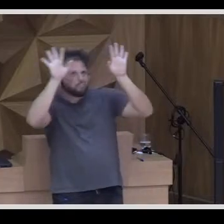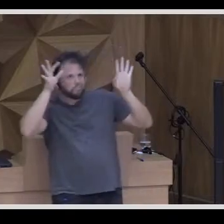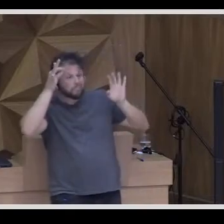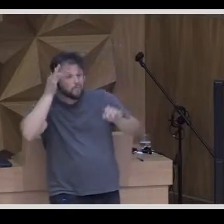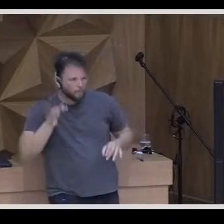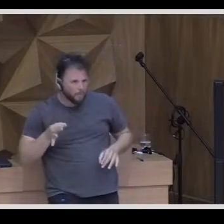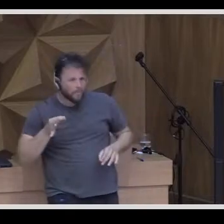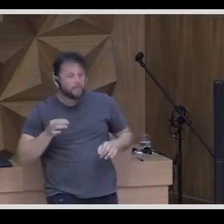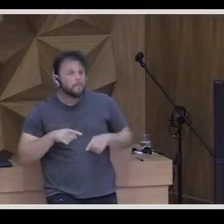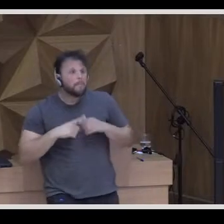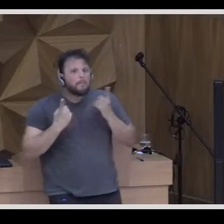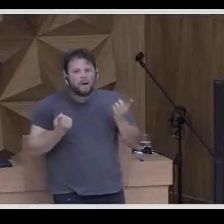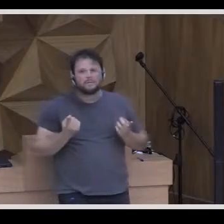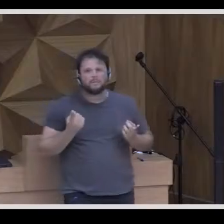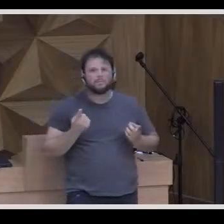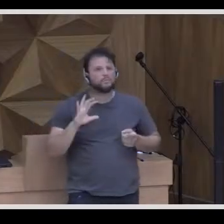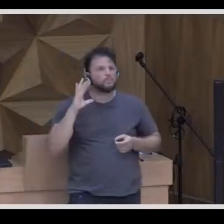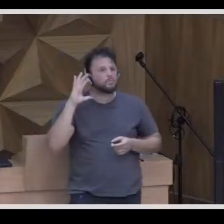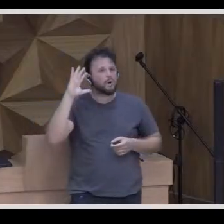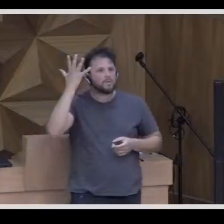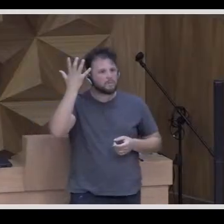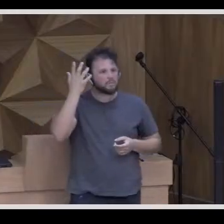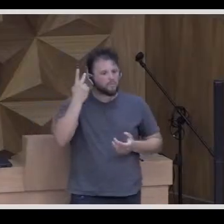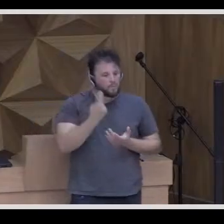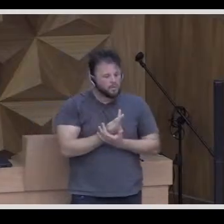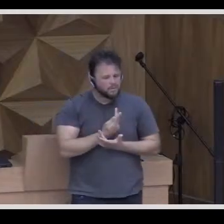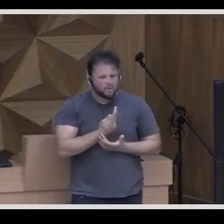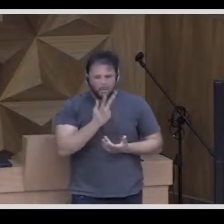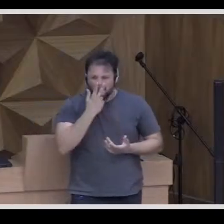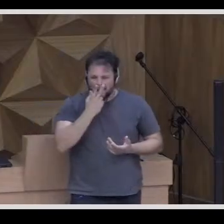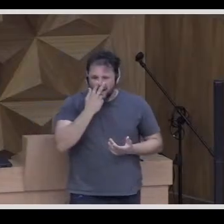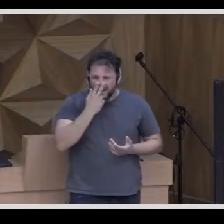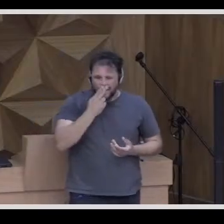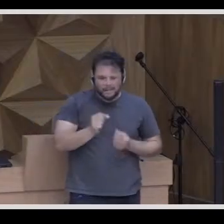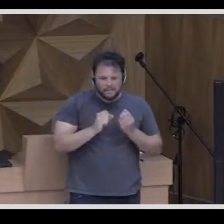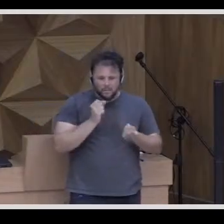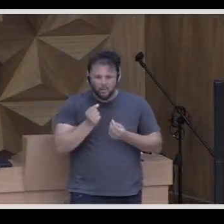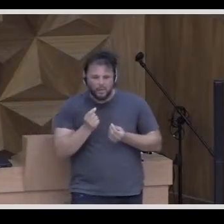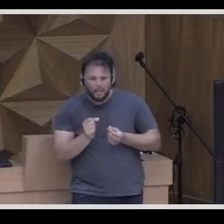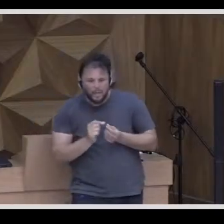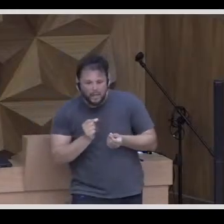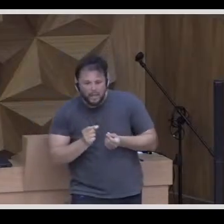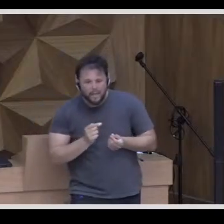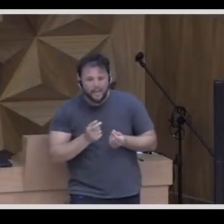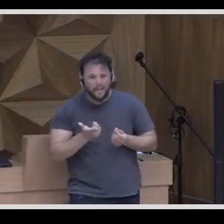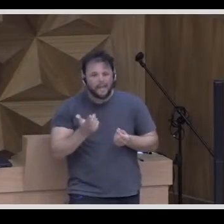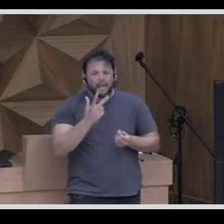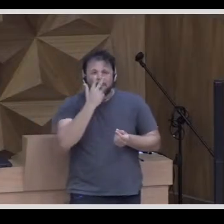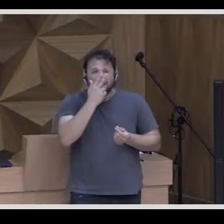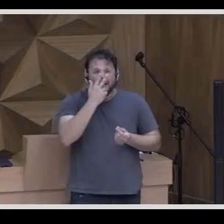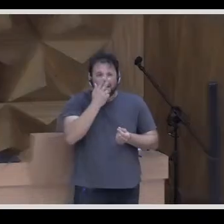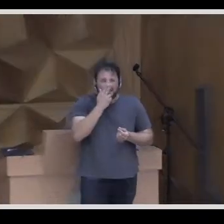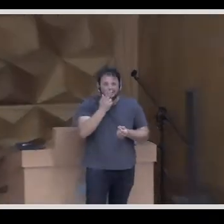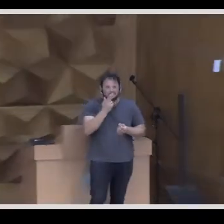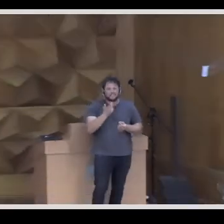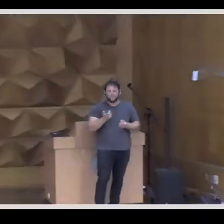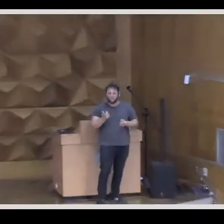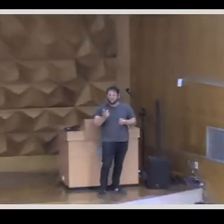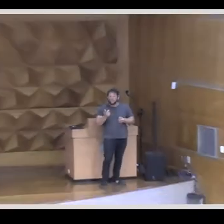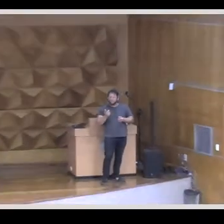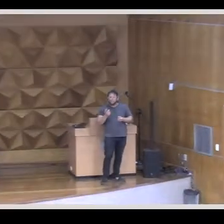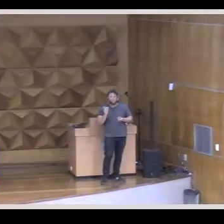become, if you like, almost like a straw man for the types of research outside of the nexus,